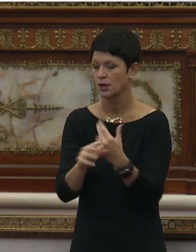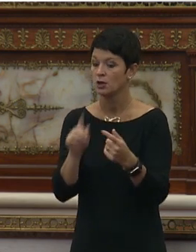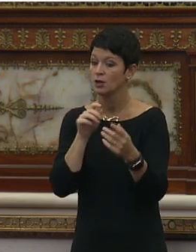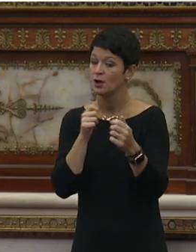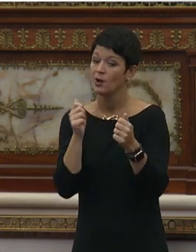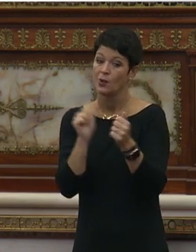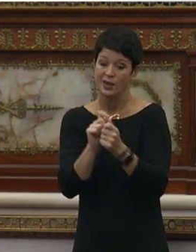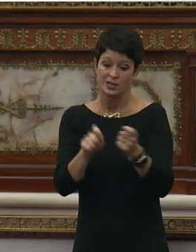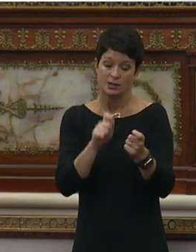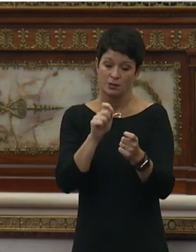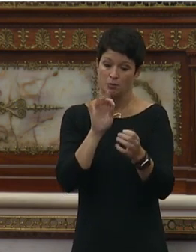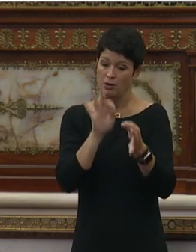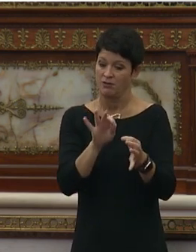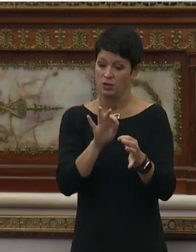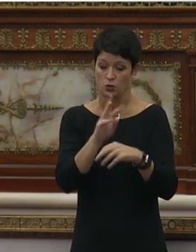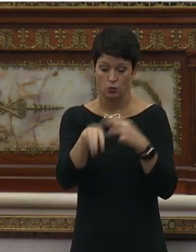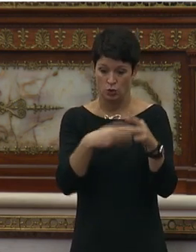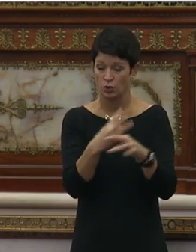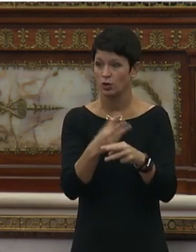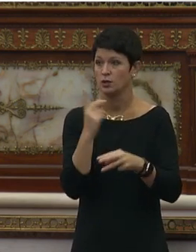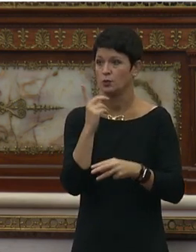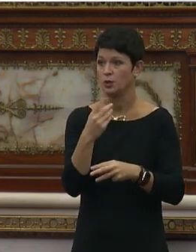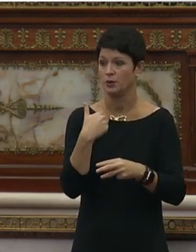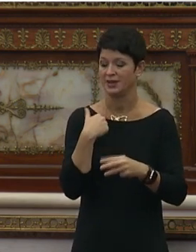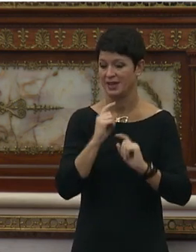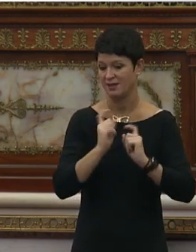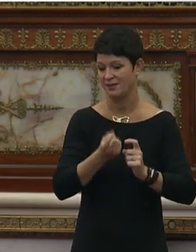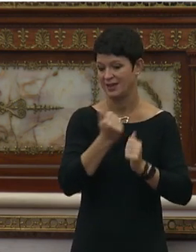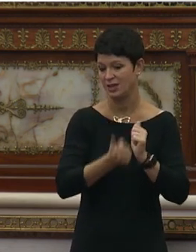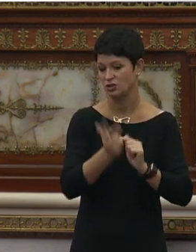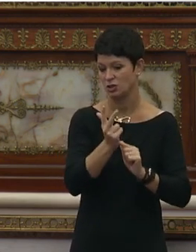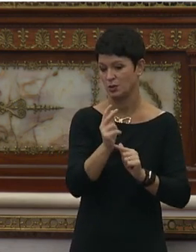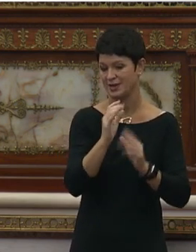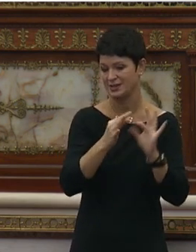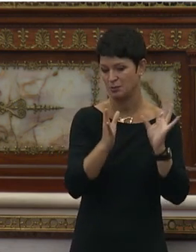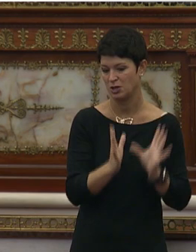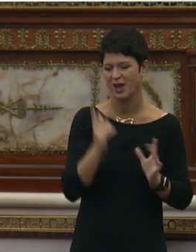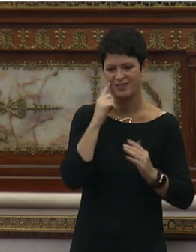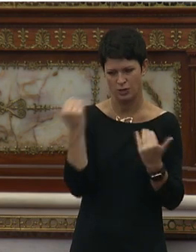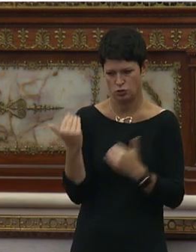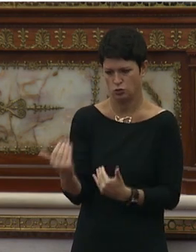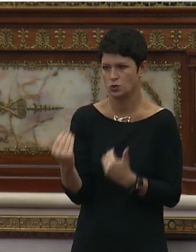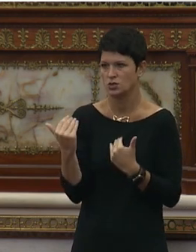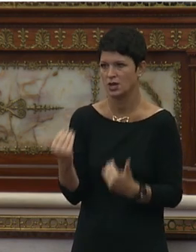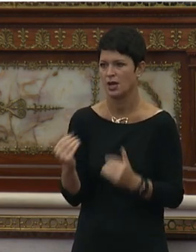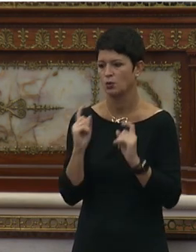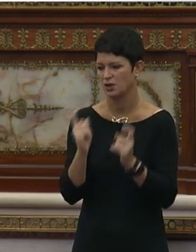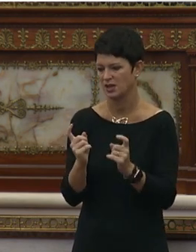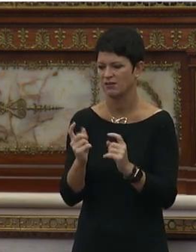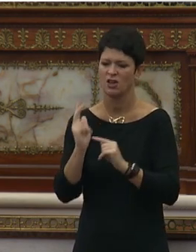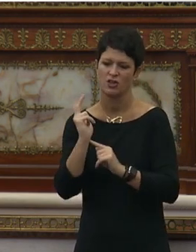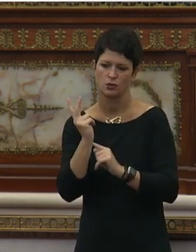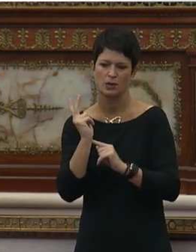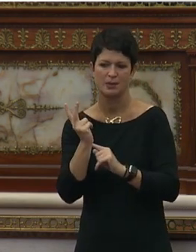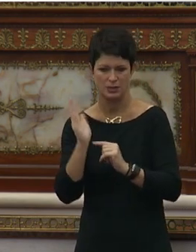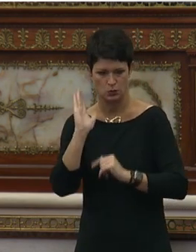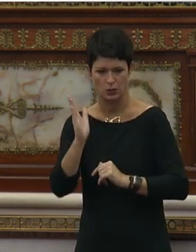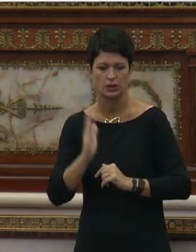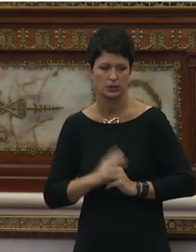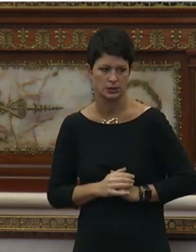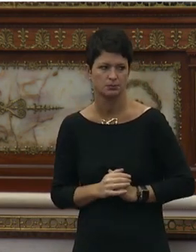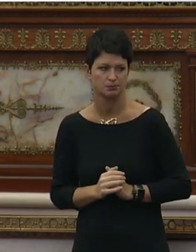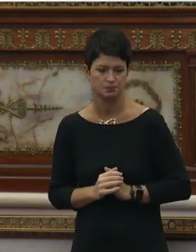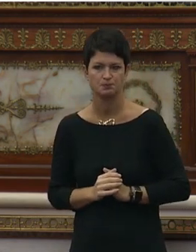ideal circumstances, we will give each speaker 3 minutes. So I think today we will have the ability to